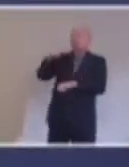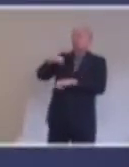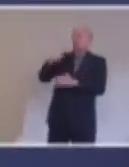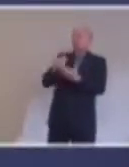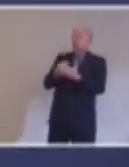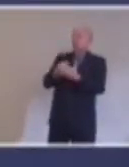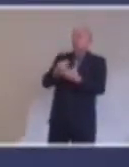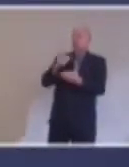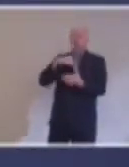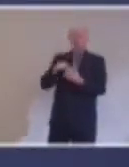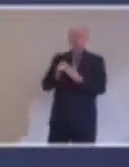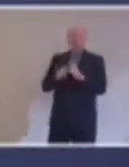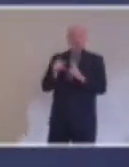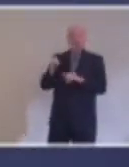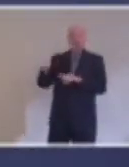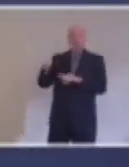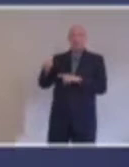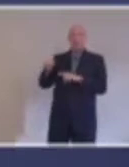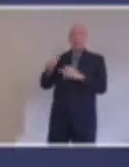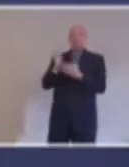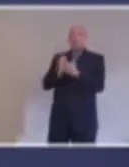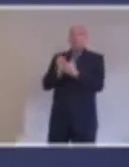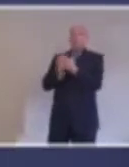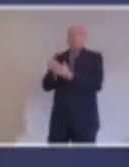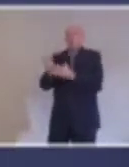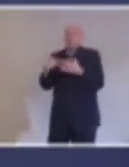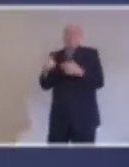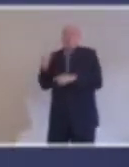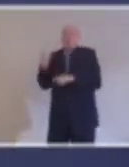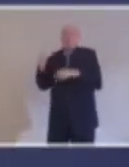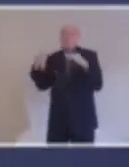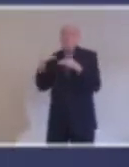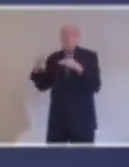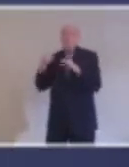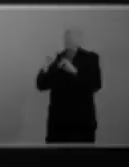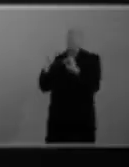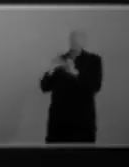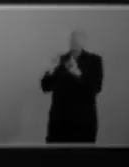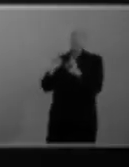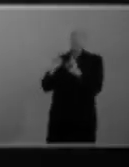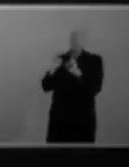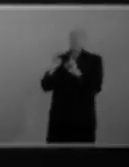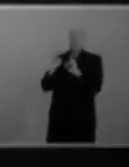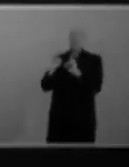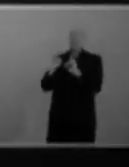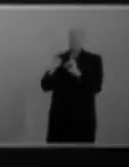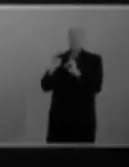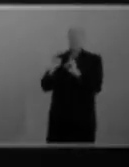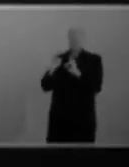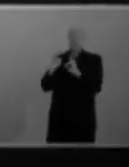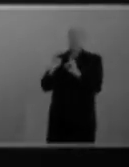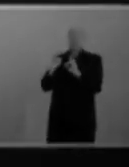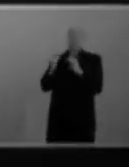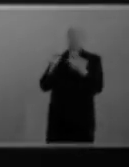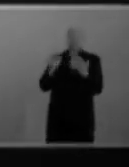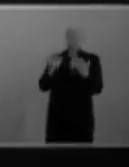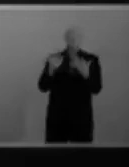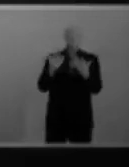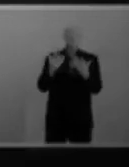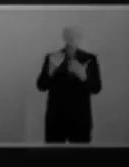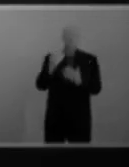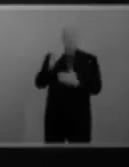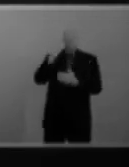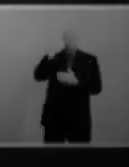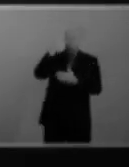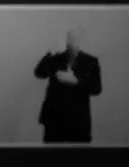do, except in times of war or disaster. This government has been forced by the pandemic